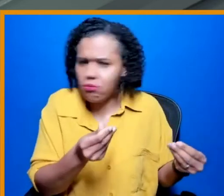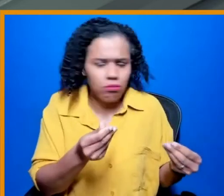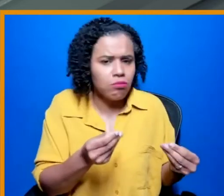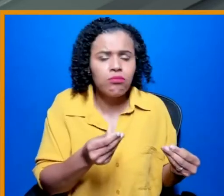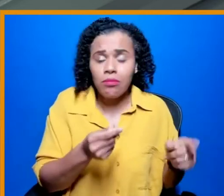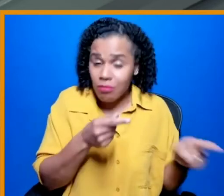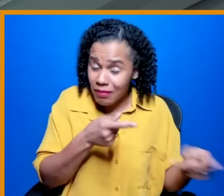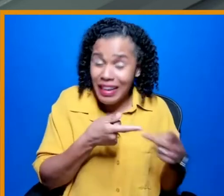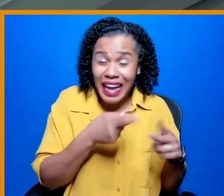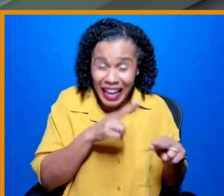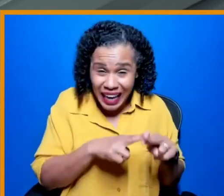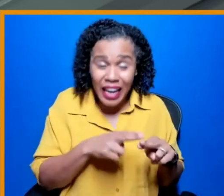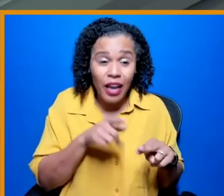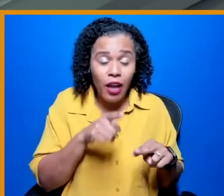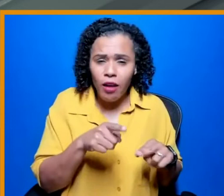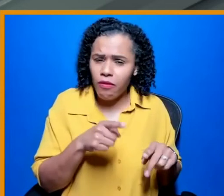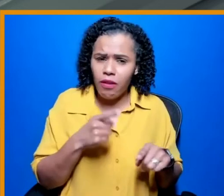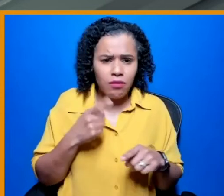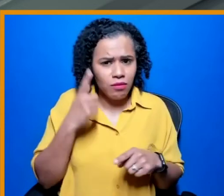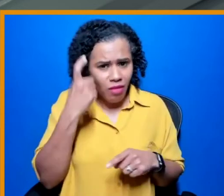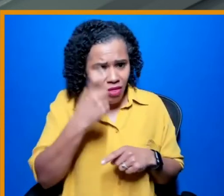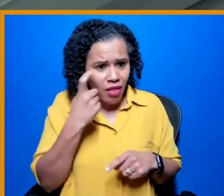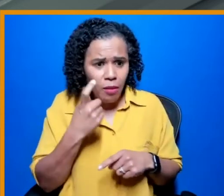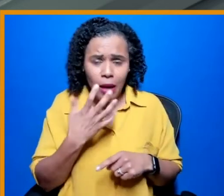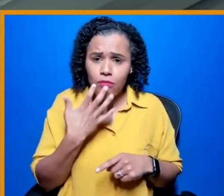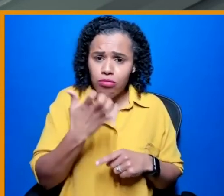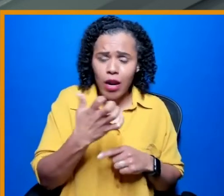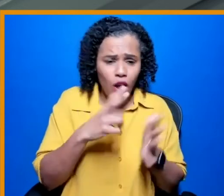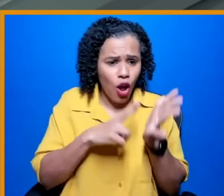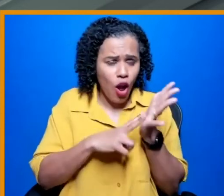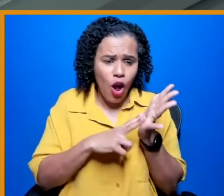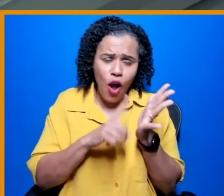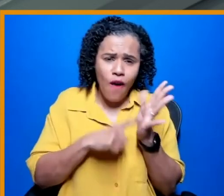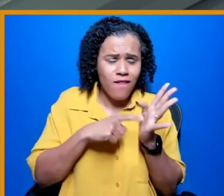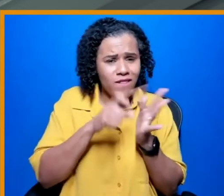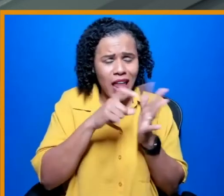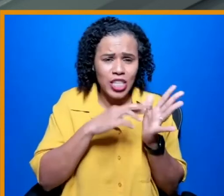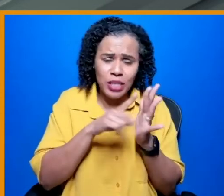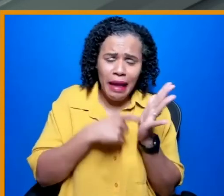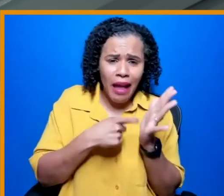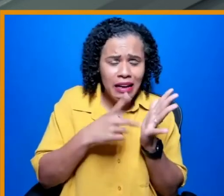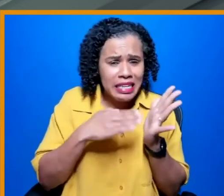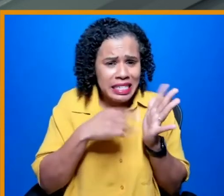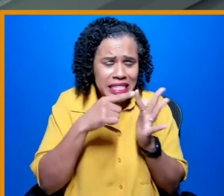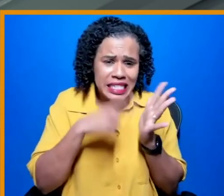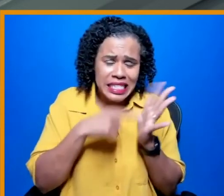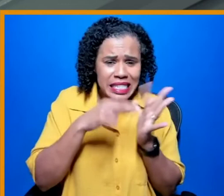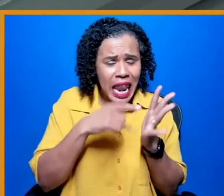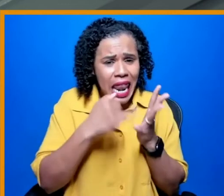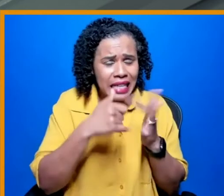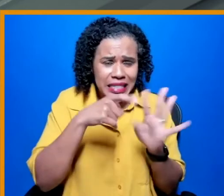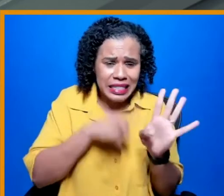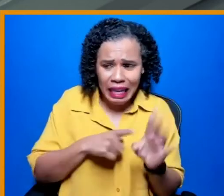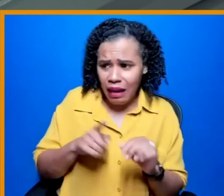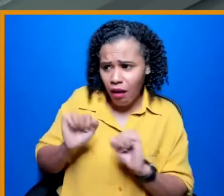disgrace if the bravery of Volodymyr Zelensky and the people of Ukraine was somehow to be a